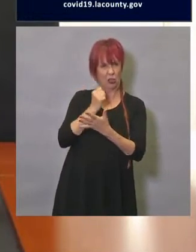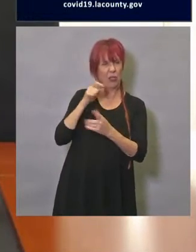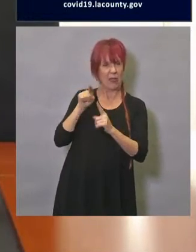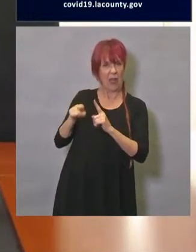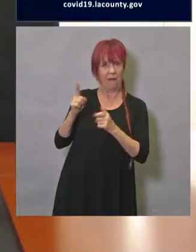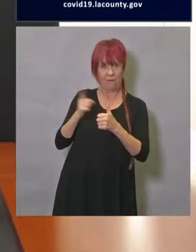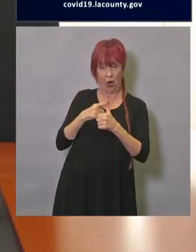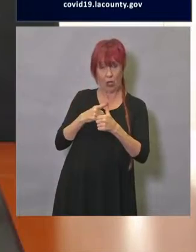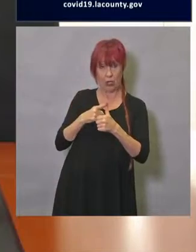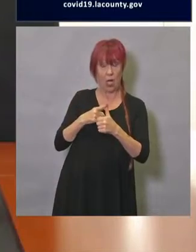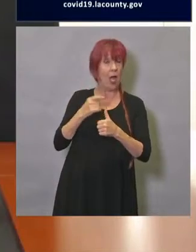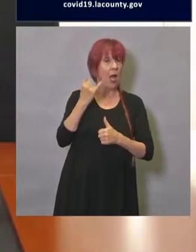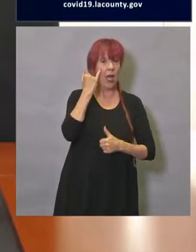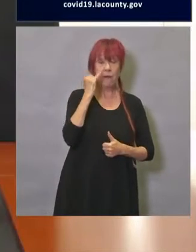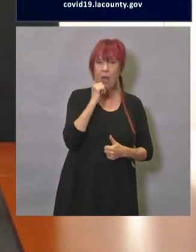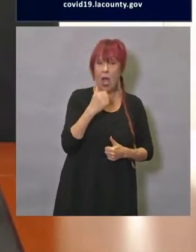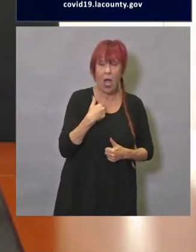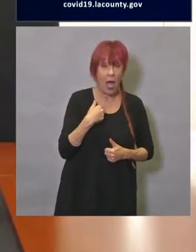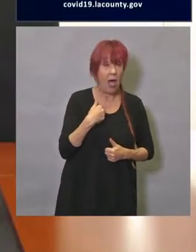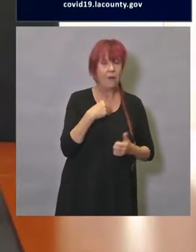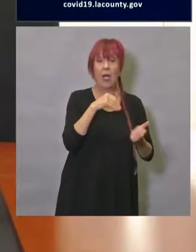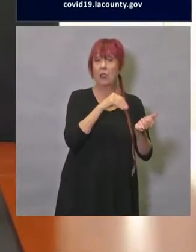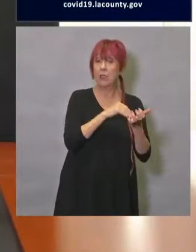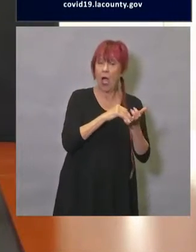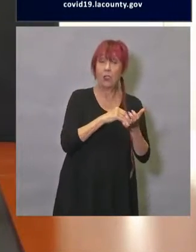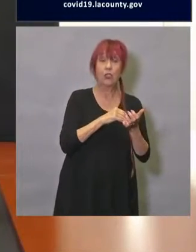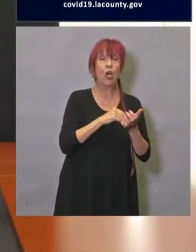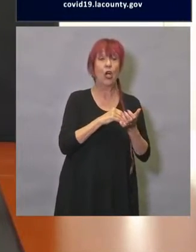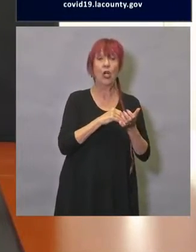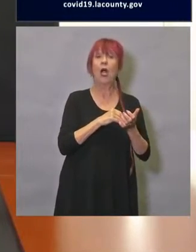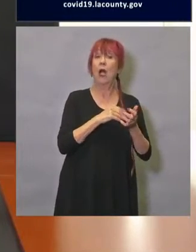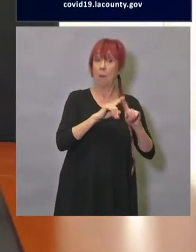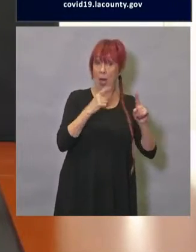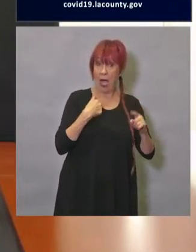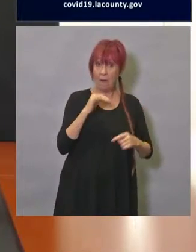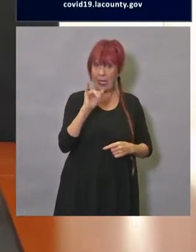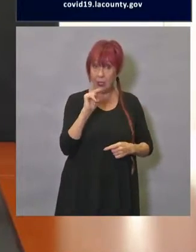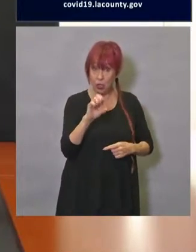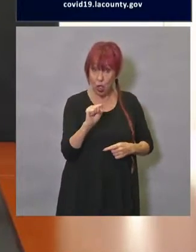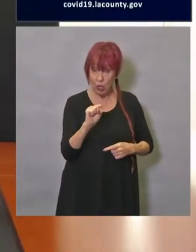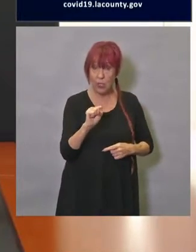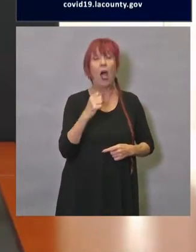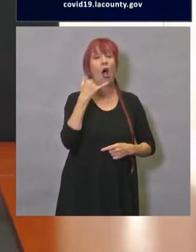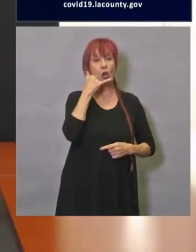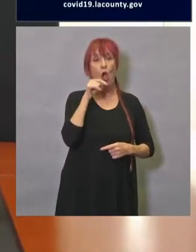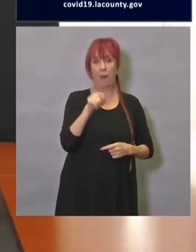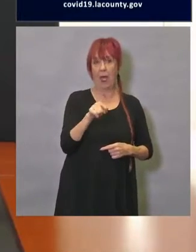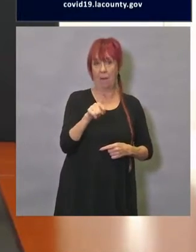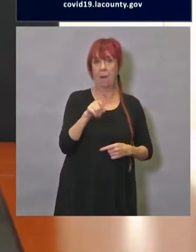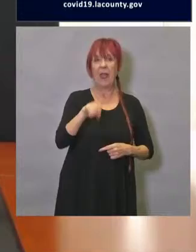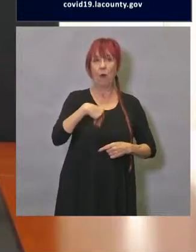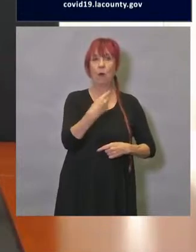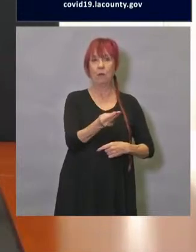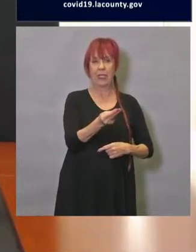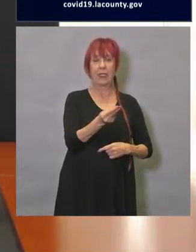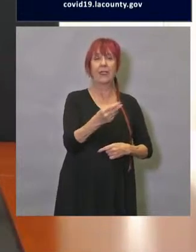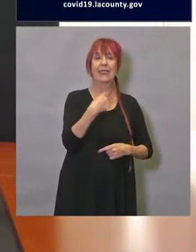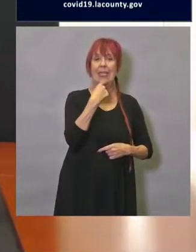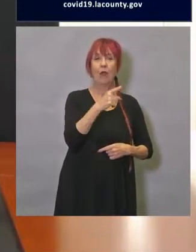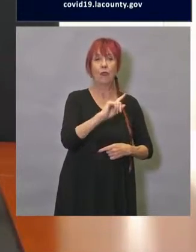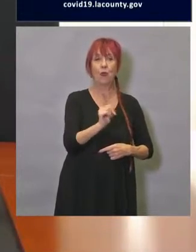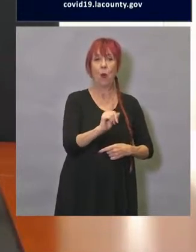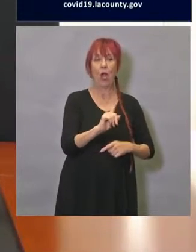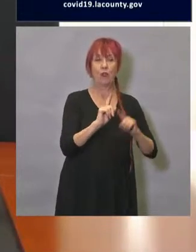relationship. If you don't have a provider but do have insurance, call your health plan so that you can find a provider in your network. And if you don't